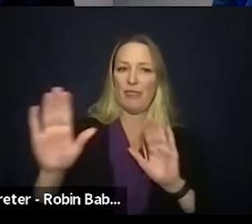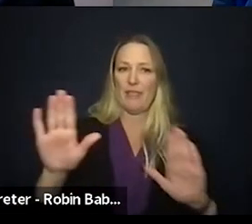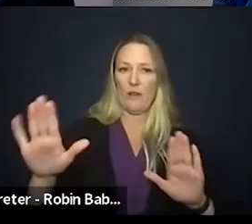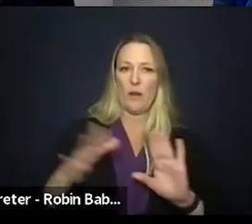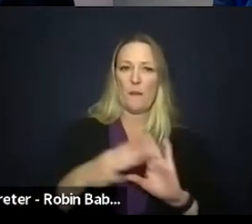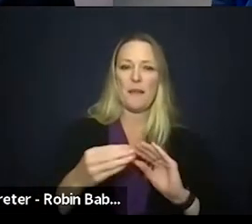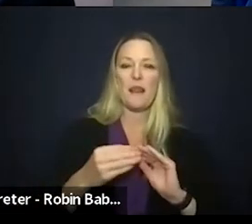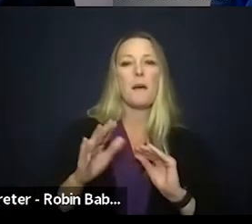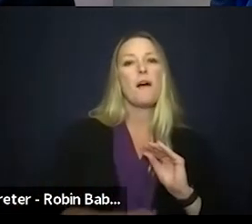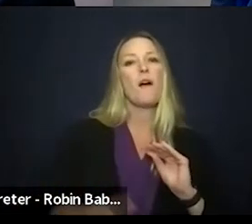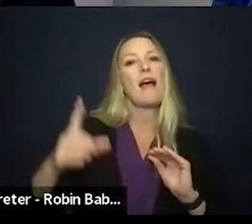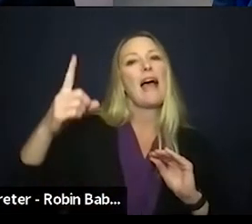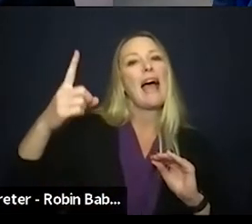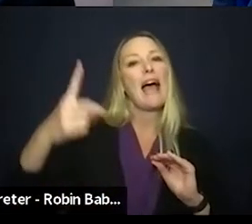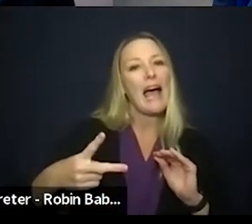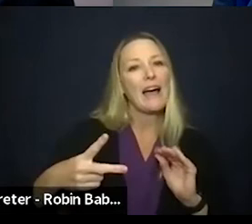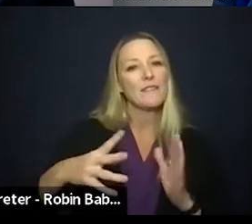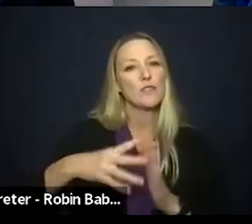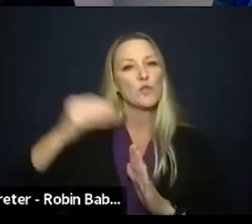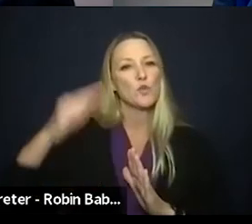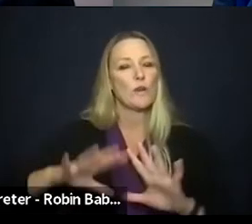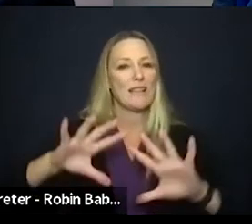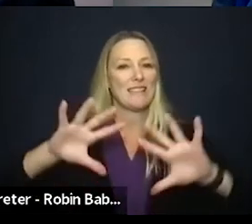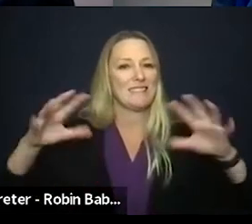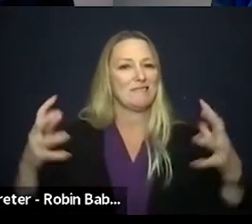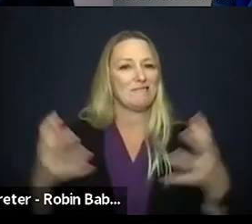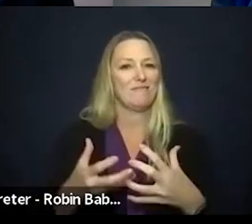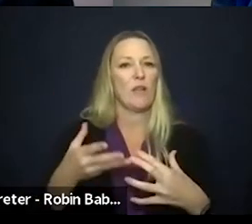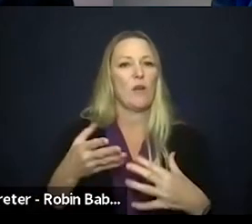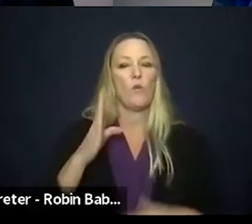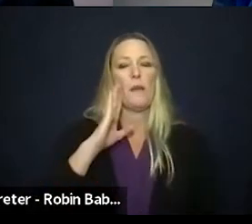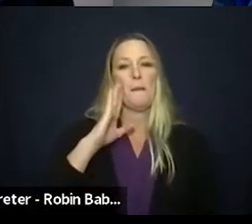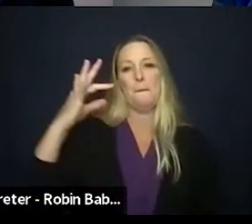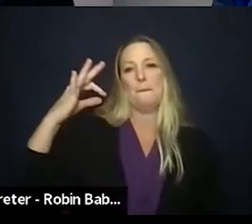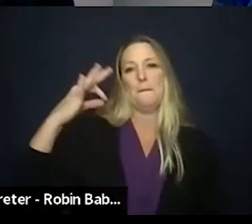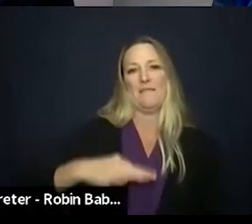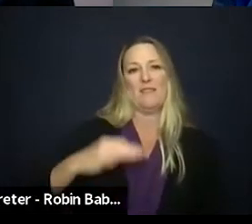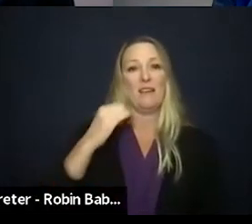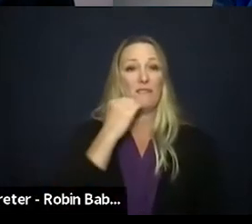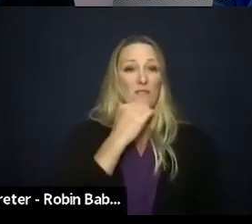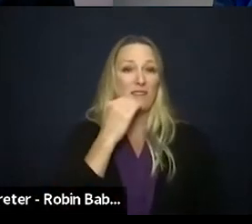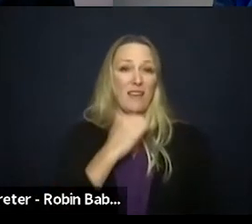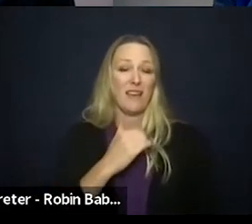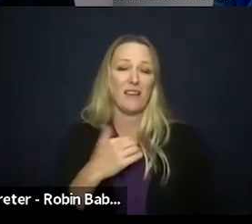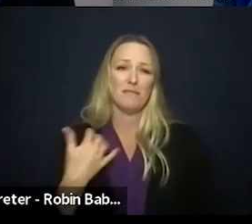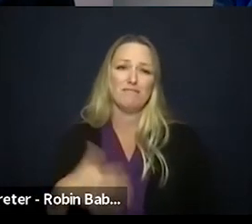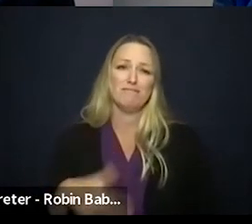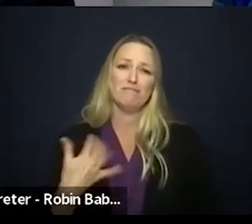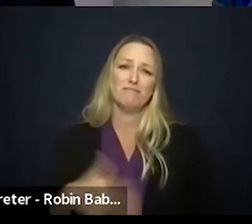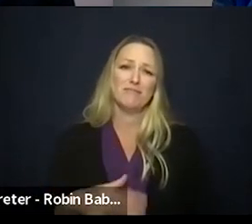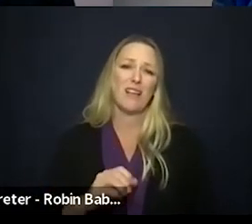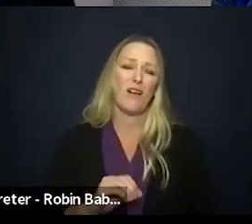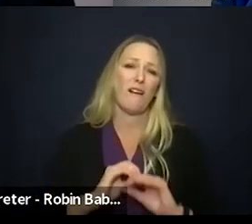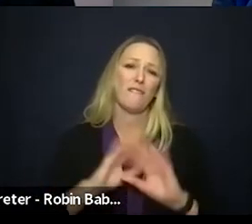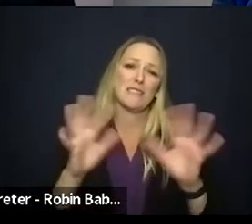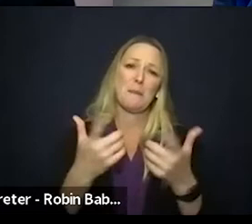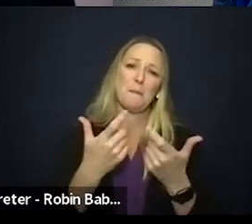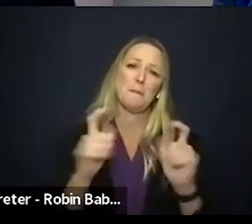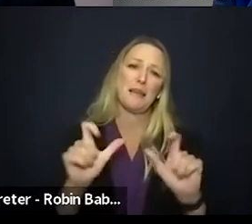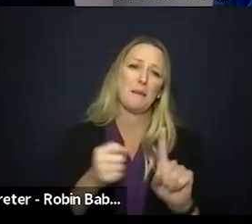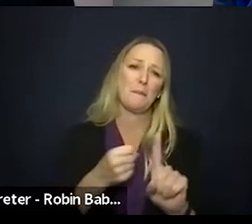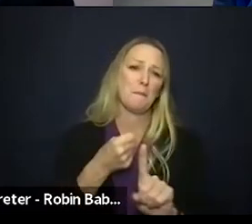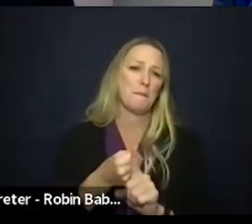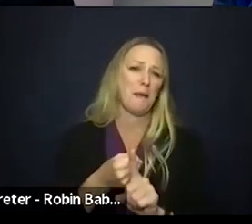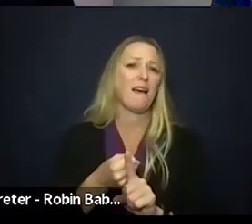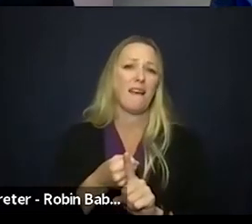public student population is going to be benefiting from these facilities on a daily basis and that's that's obviously a tremendous success to be able to impact that much